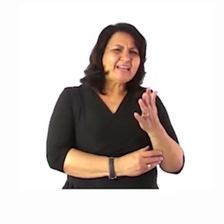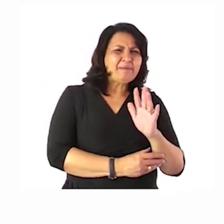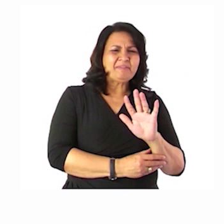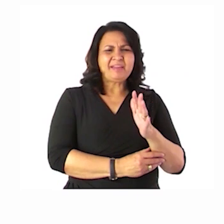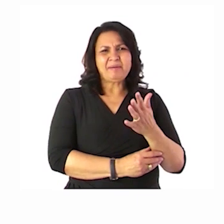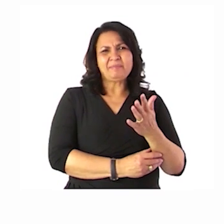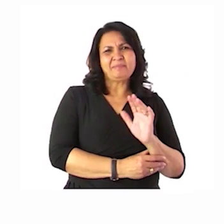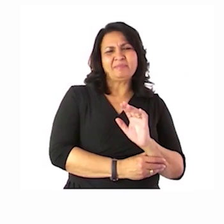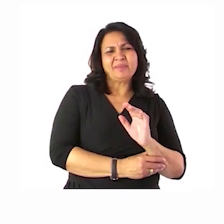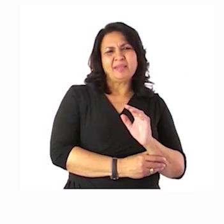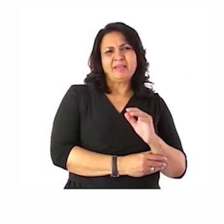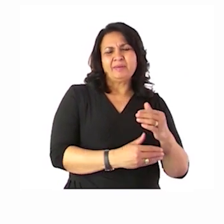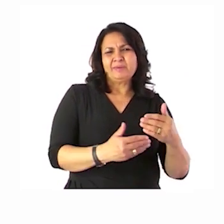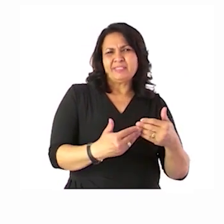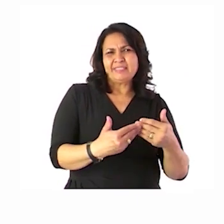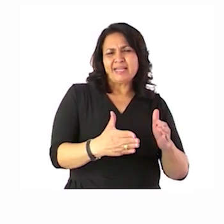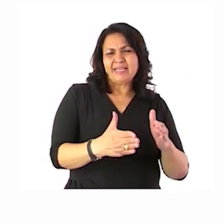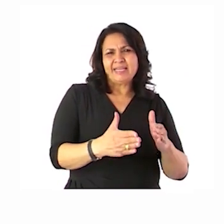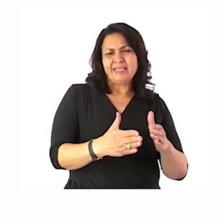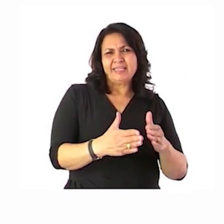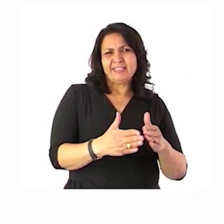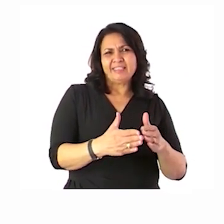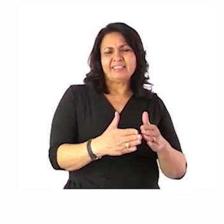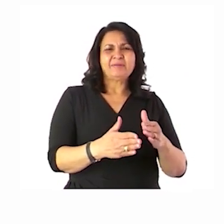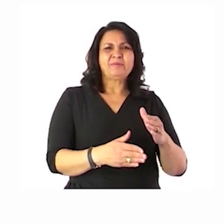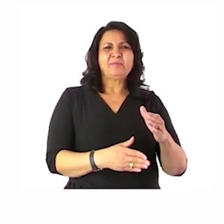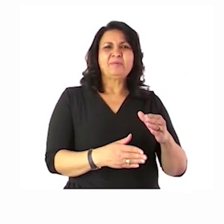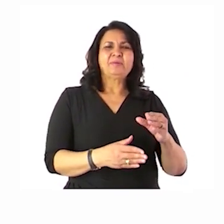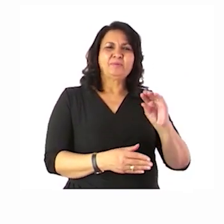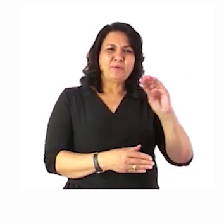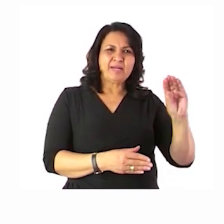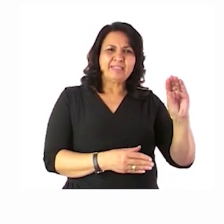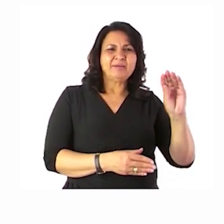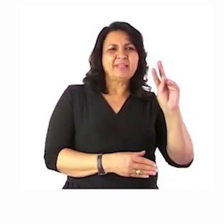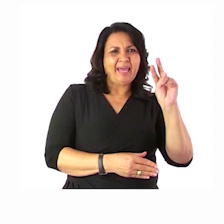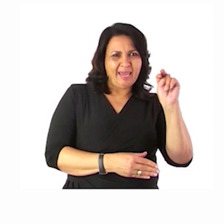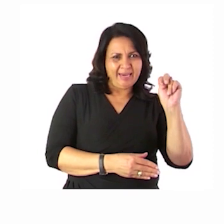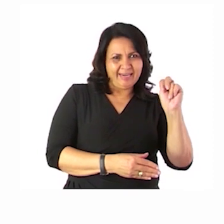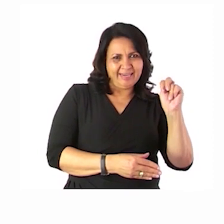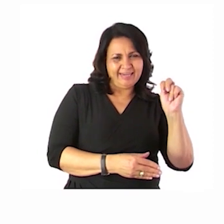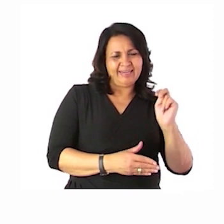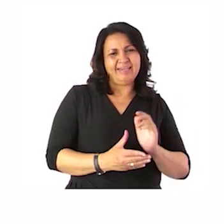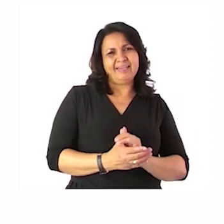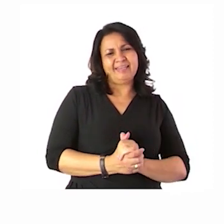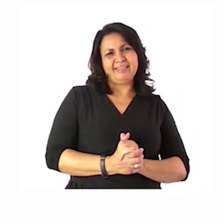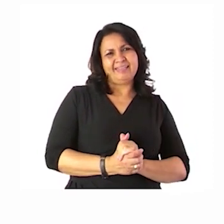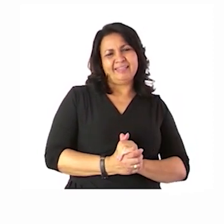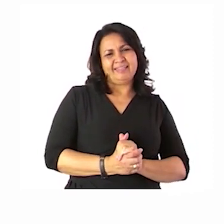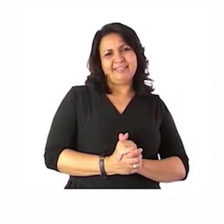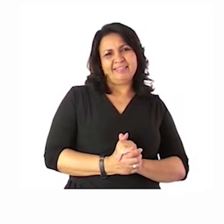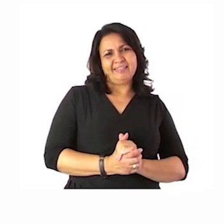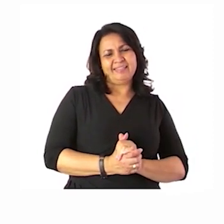pictures are starting with the N sound, letter N, and